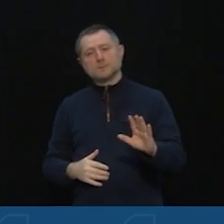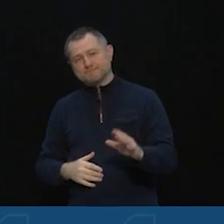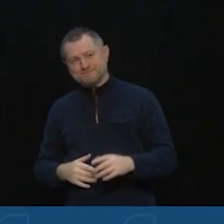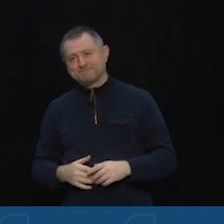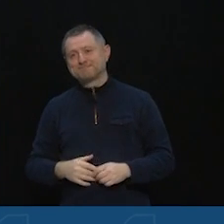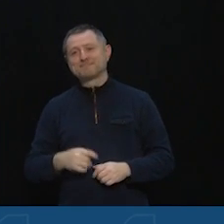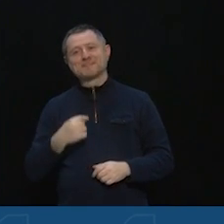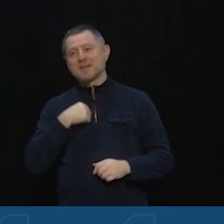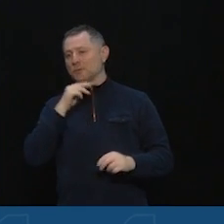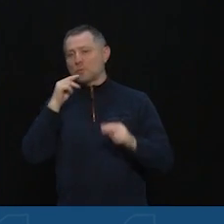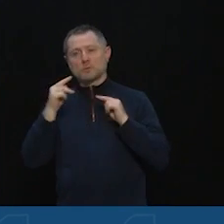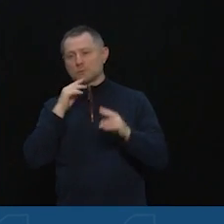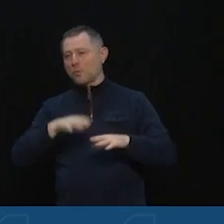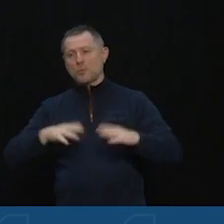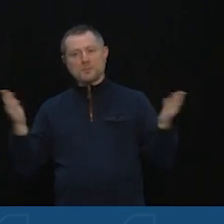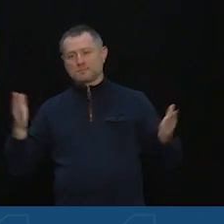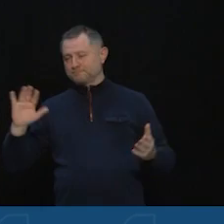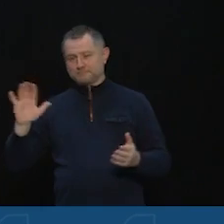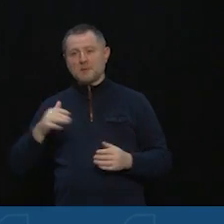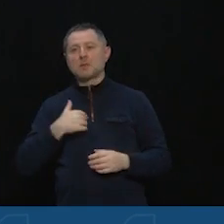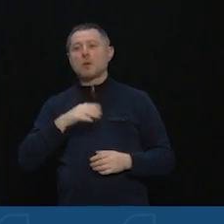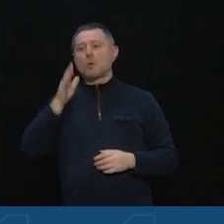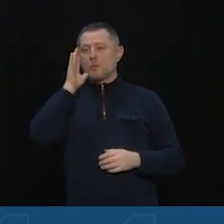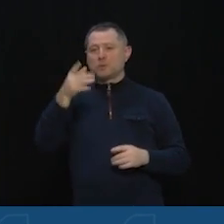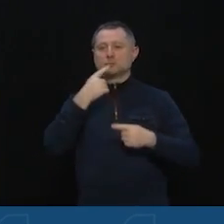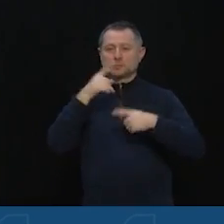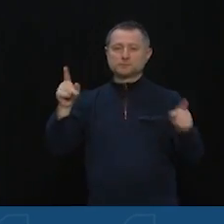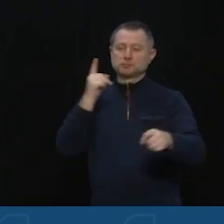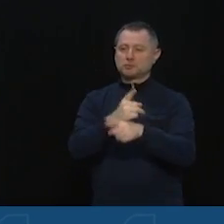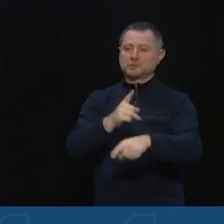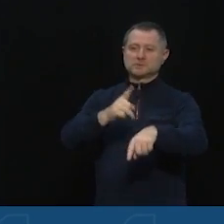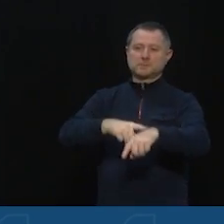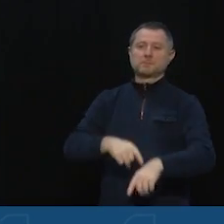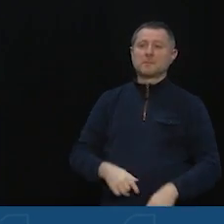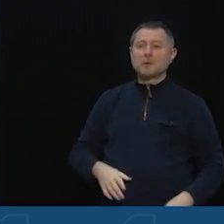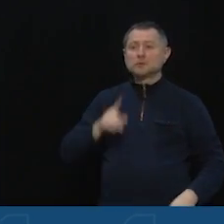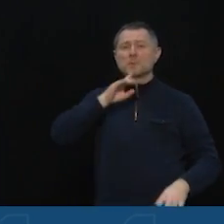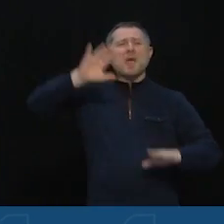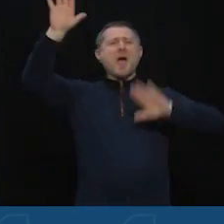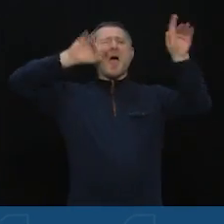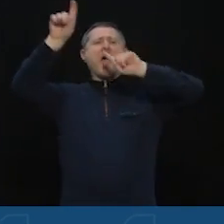public. All will be told at the right time. Thank you, everybody.